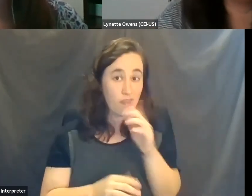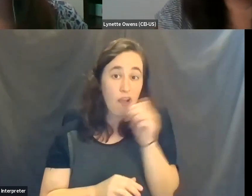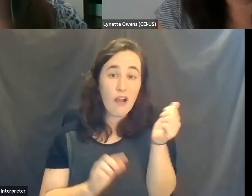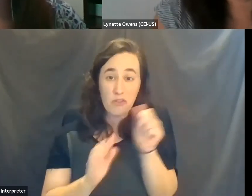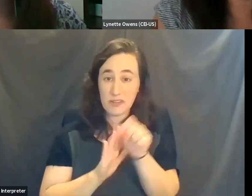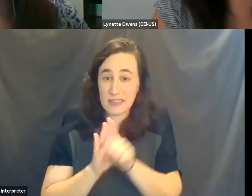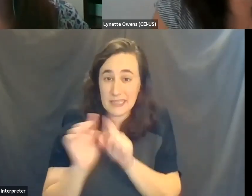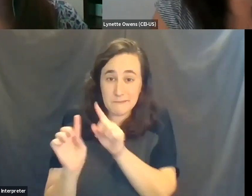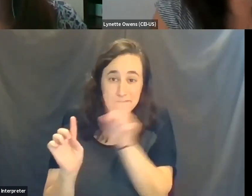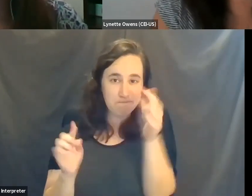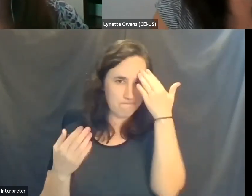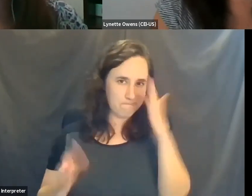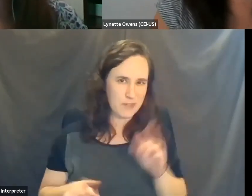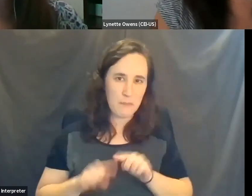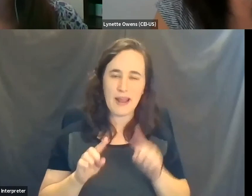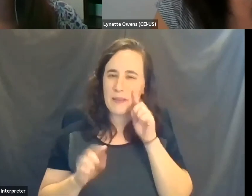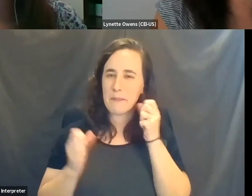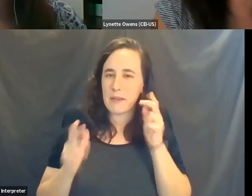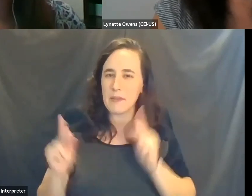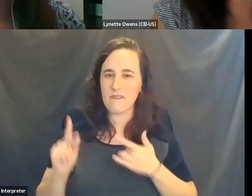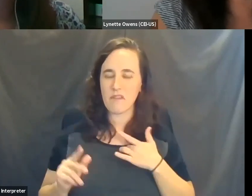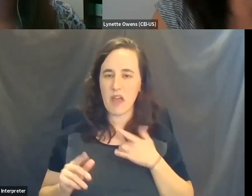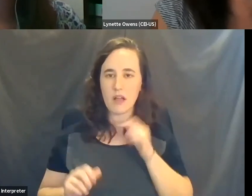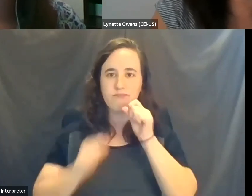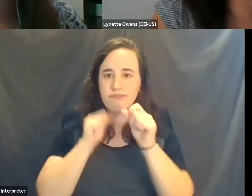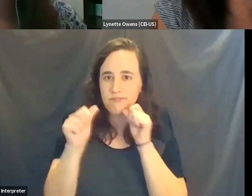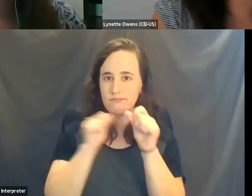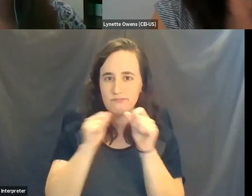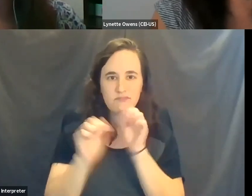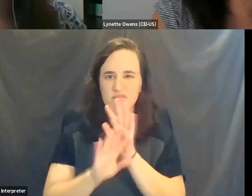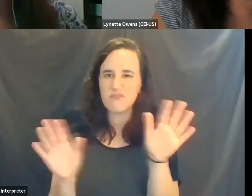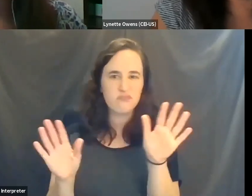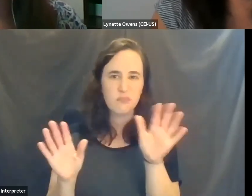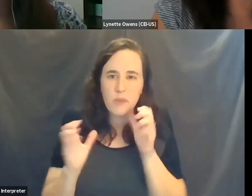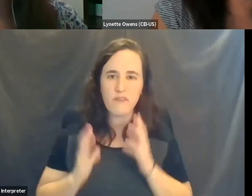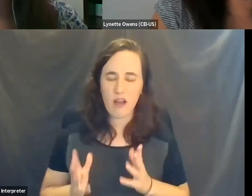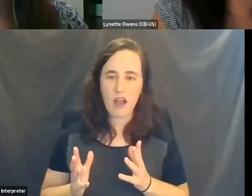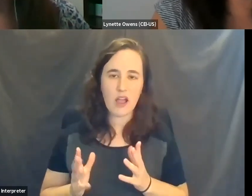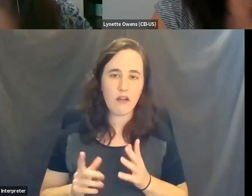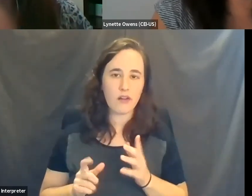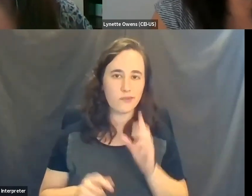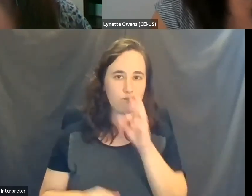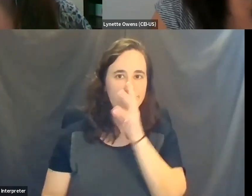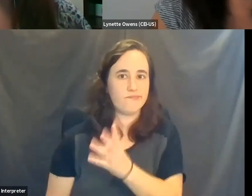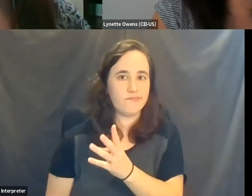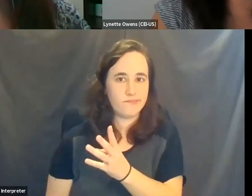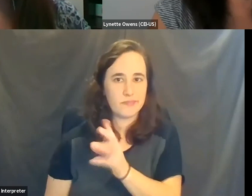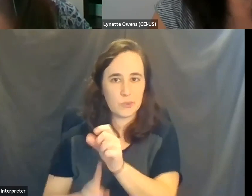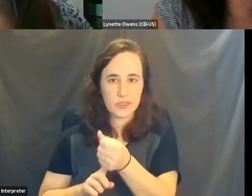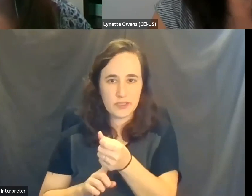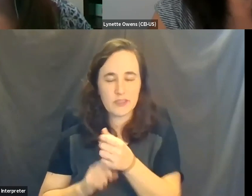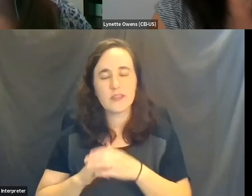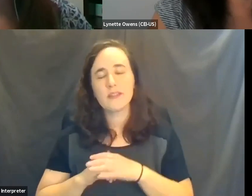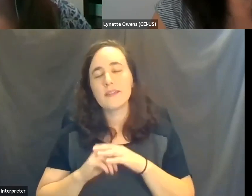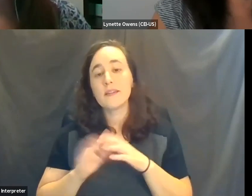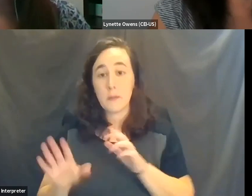I think there was like kind of some denial about what the fall was going to look like. I mean, I will say personally,